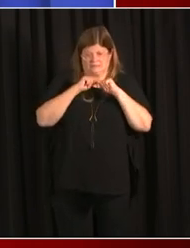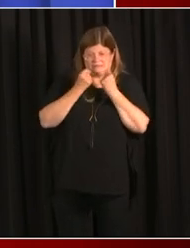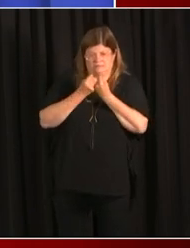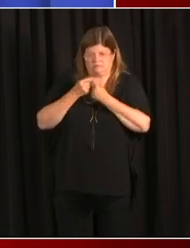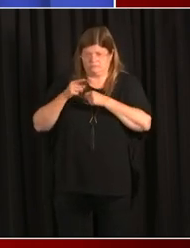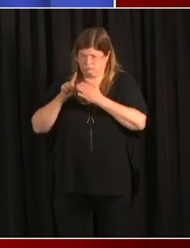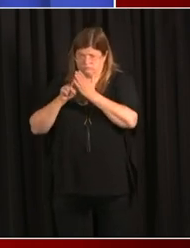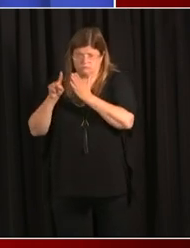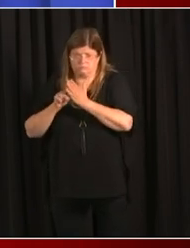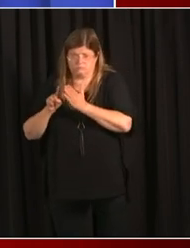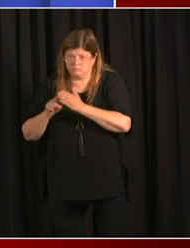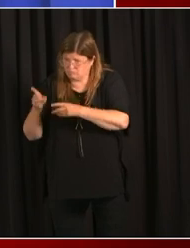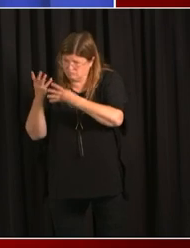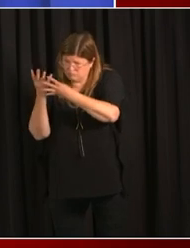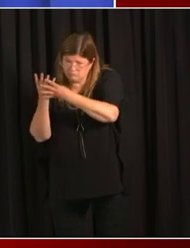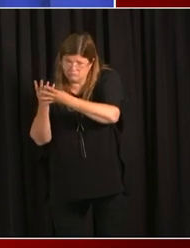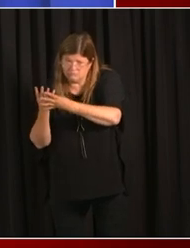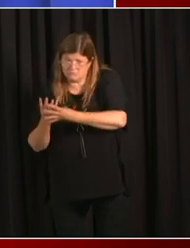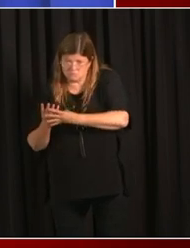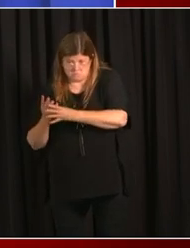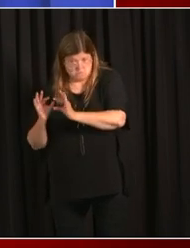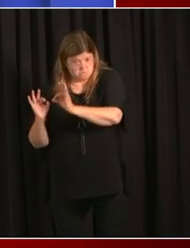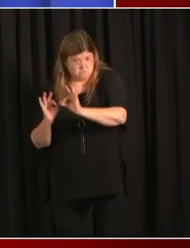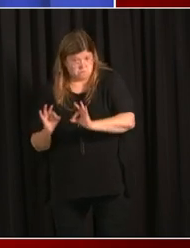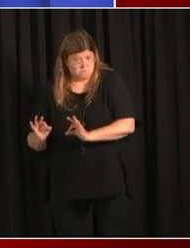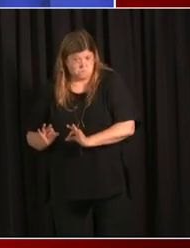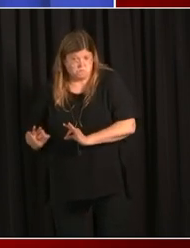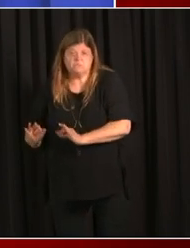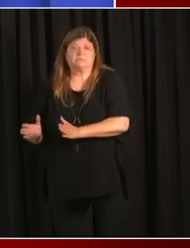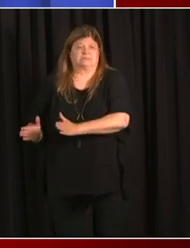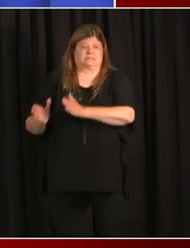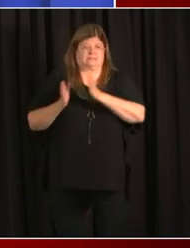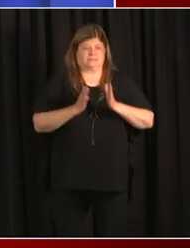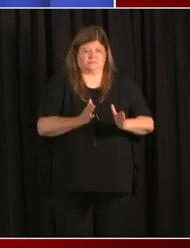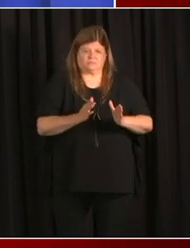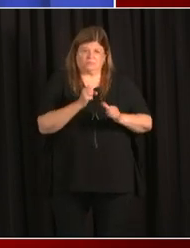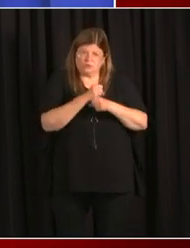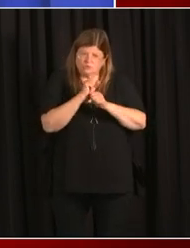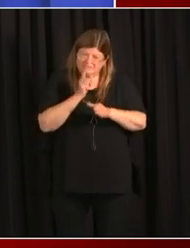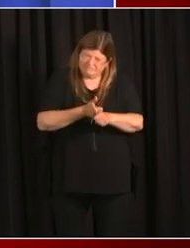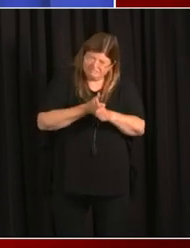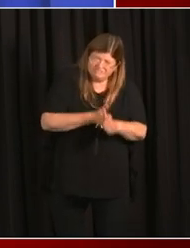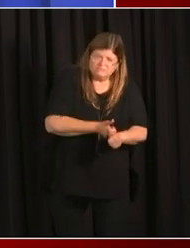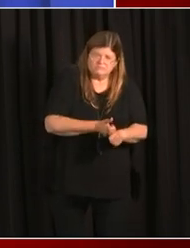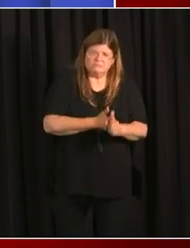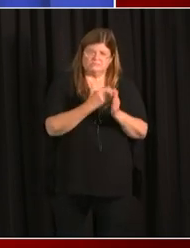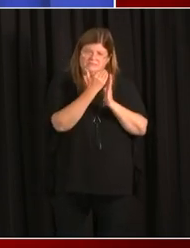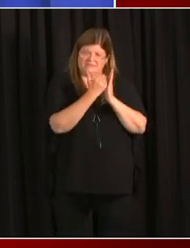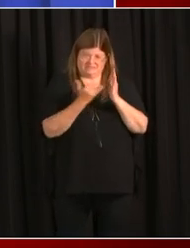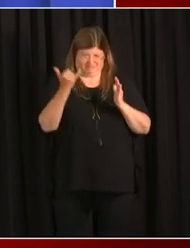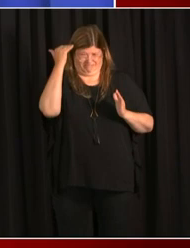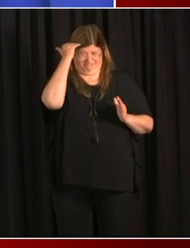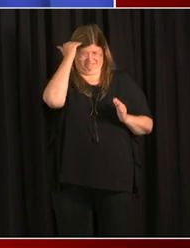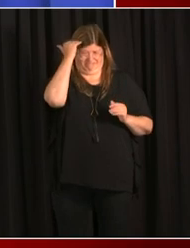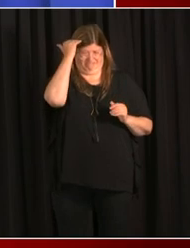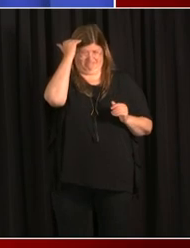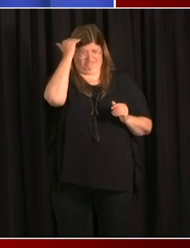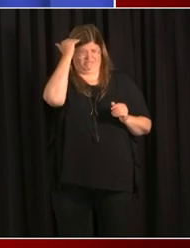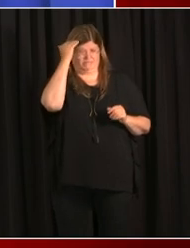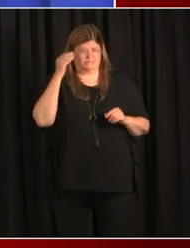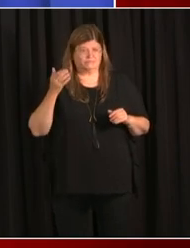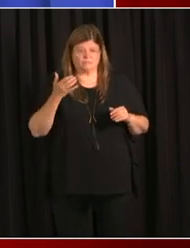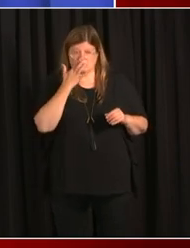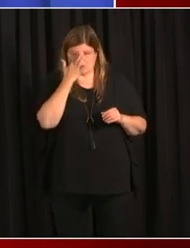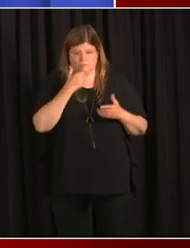make sure that the screening processes that they have are appropriate. I'm sure all of you are very much aware that we